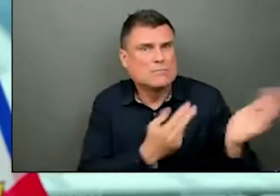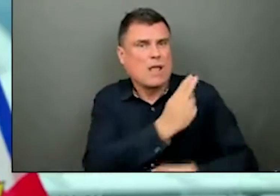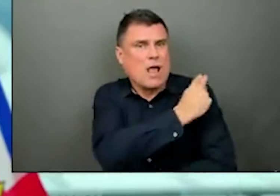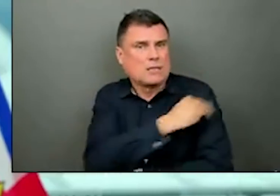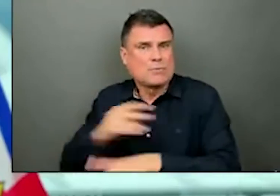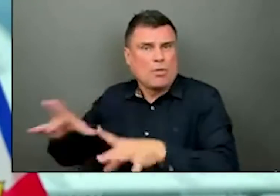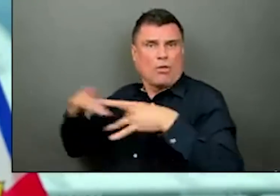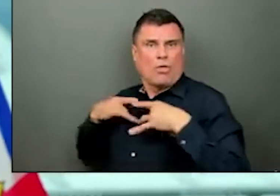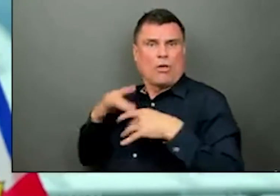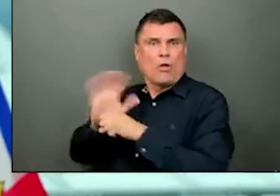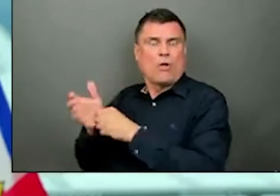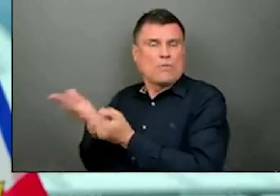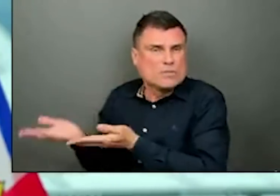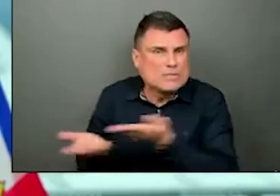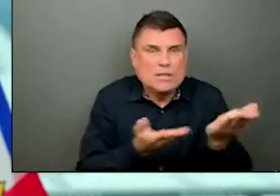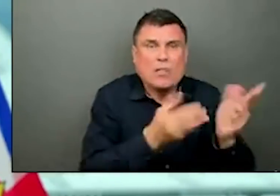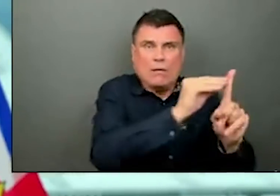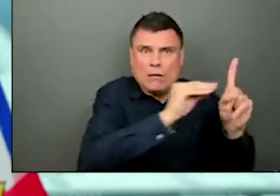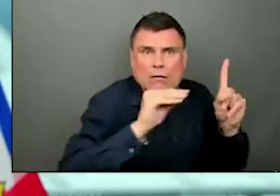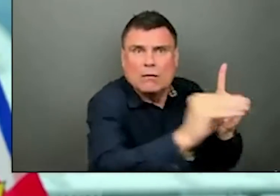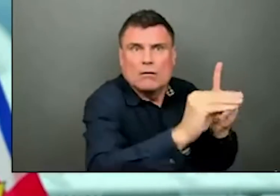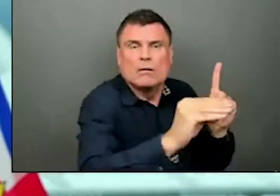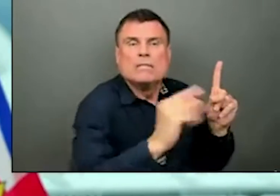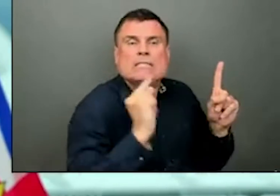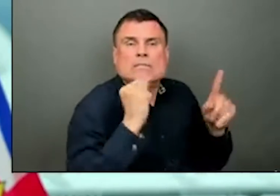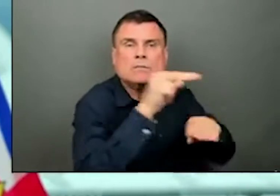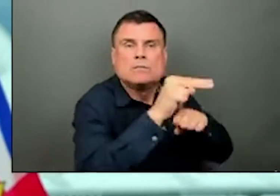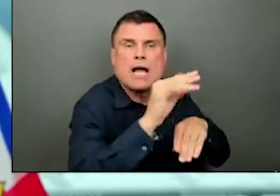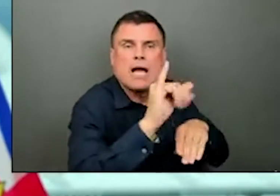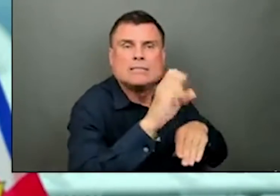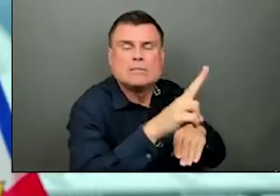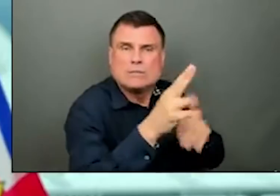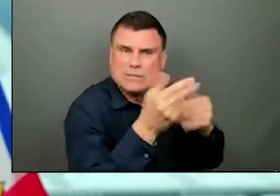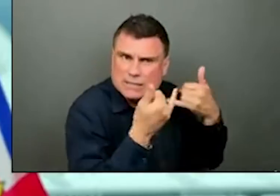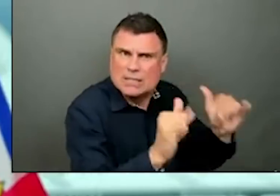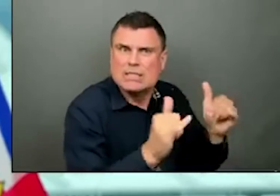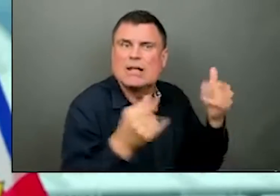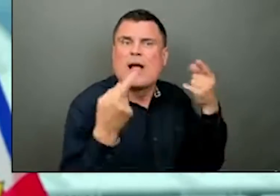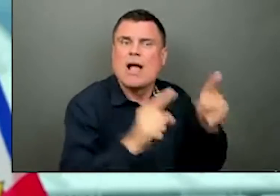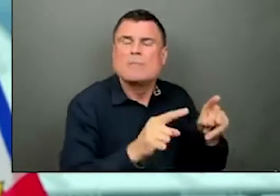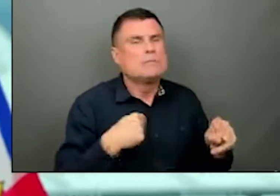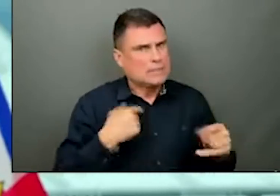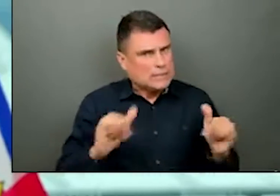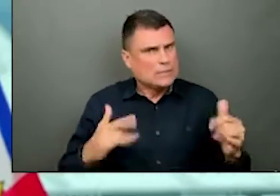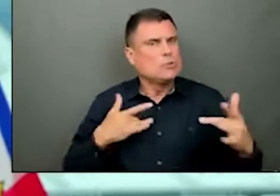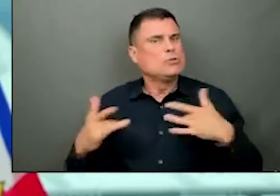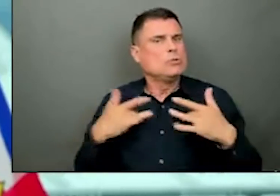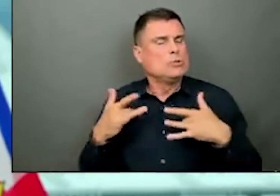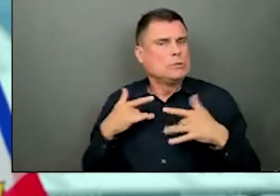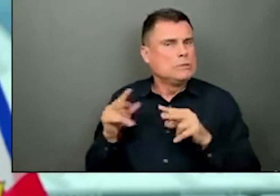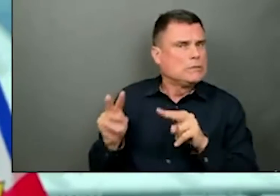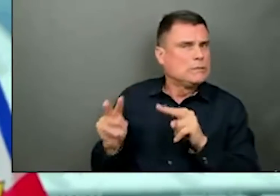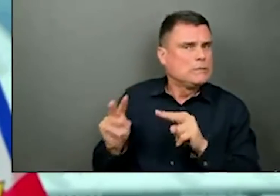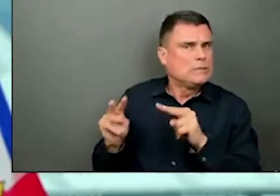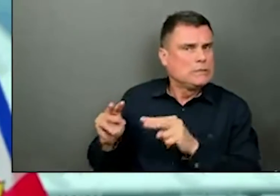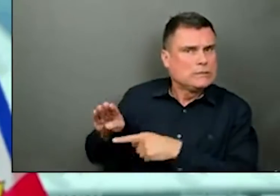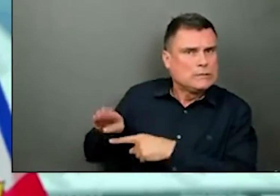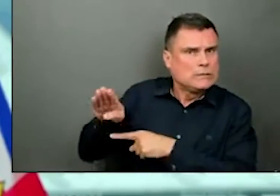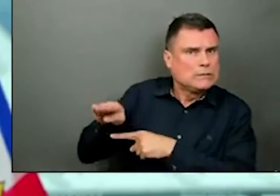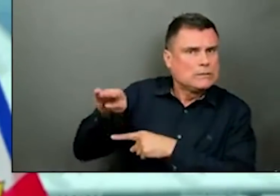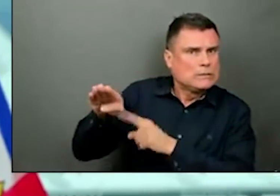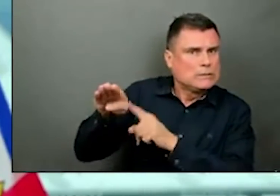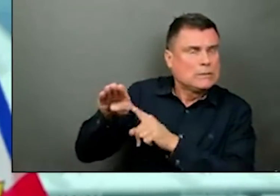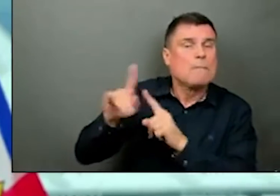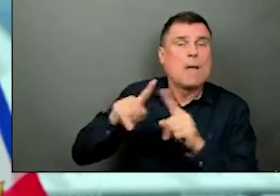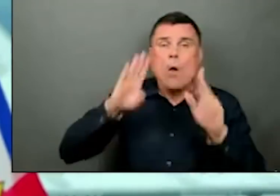we're starting to come down on the other side of the curve. And as we've seen in places like the UK, the US, once we